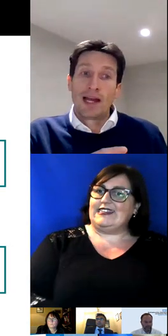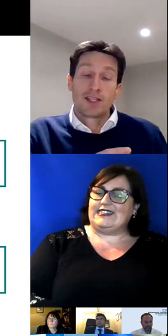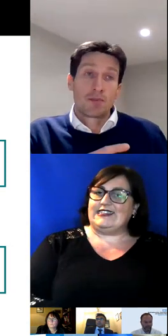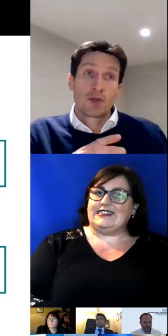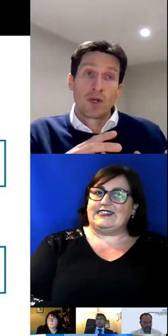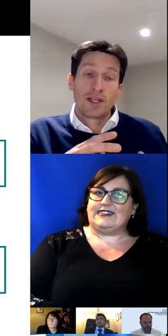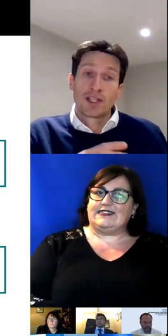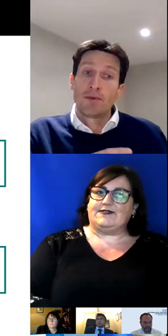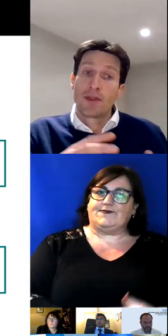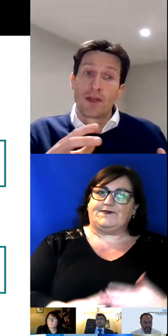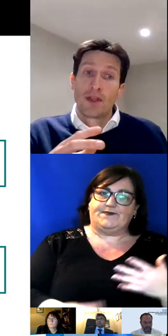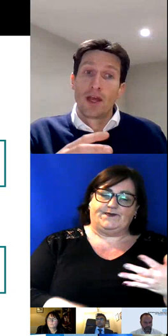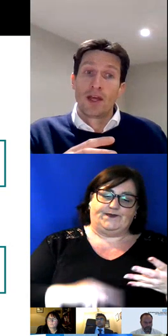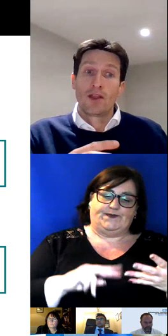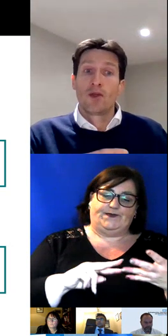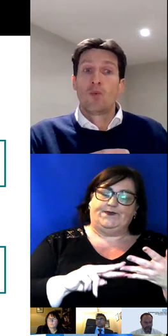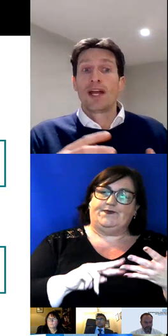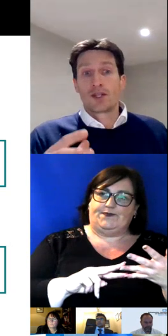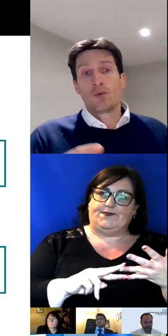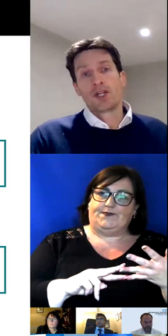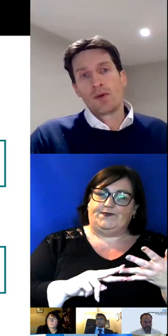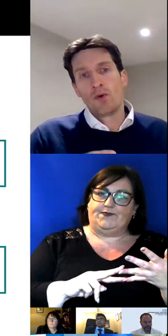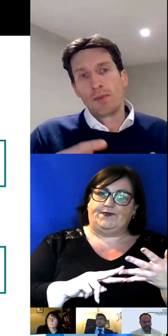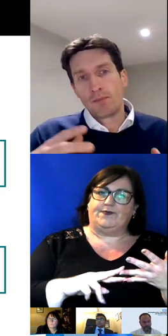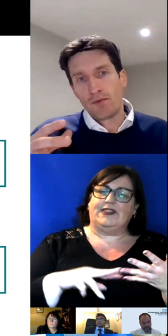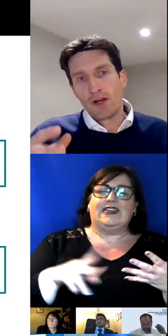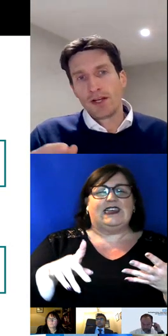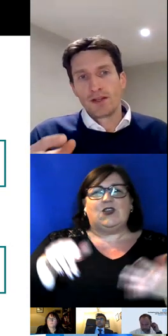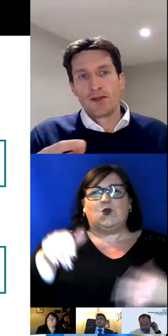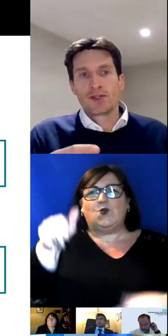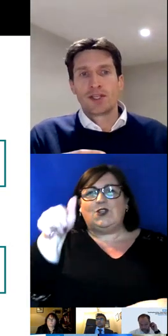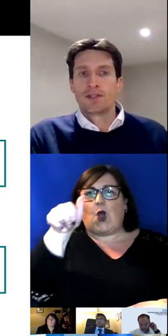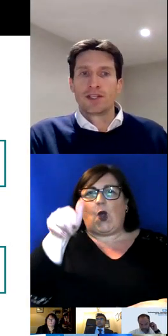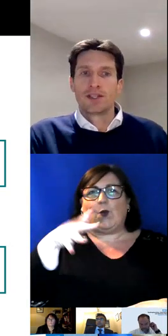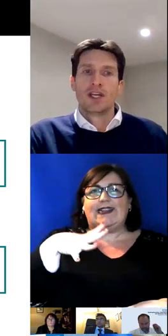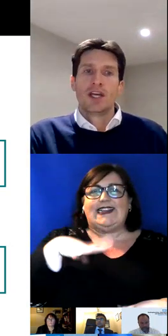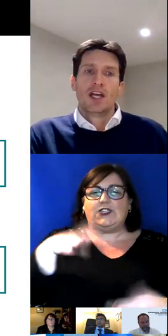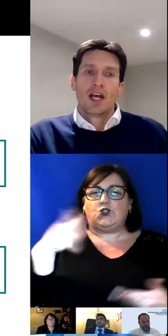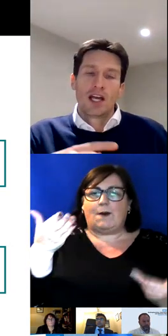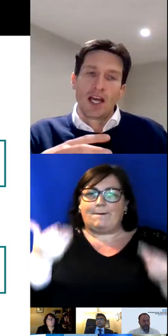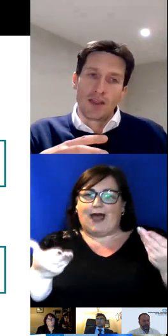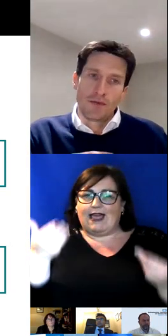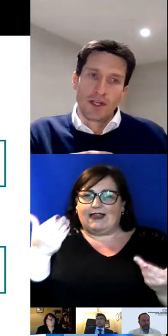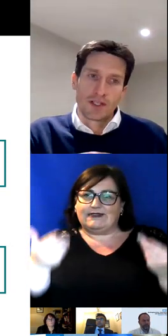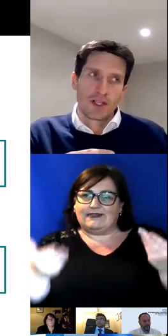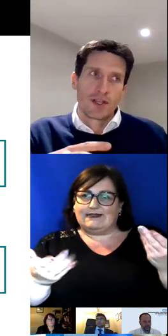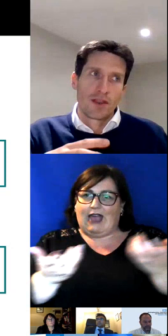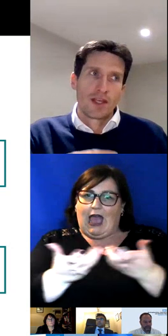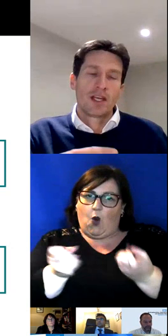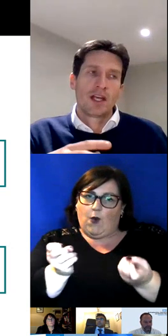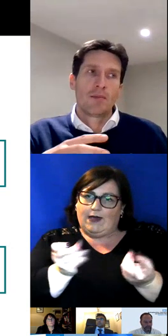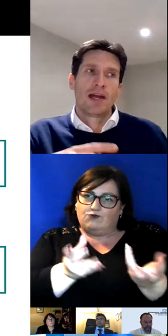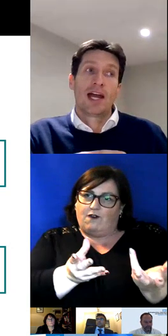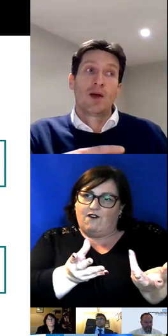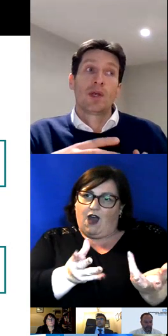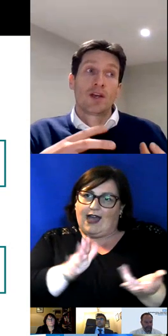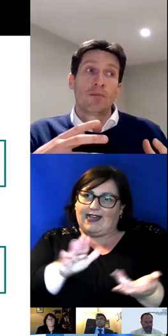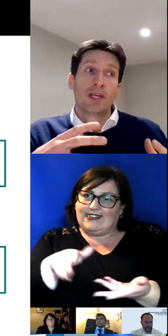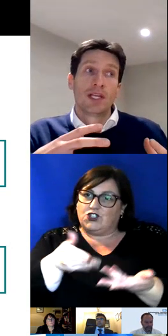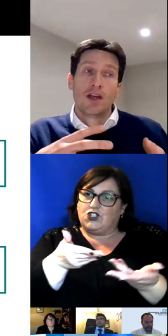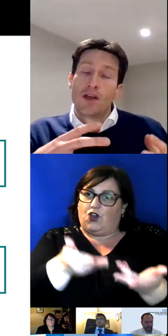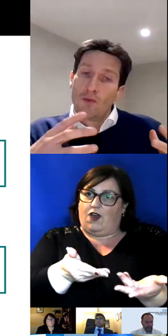we've got a balance between some of the ways in which we will be providing those services And the first is thinking about